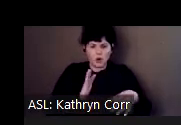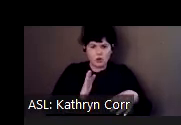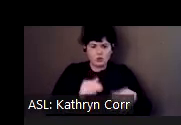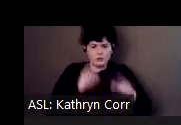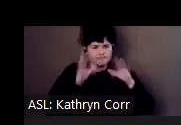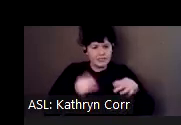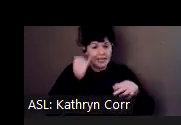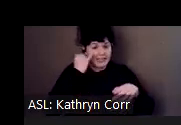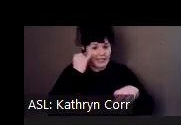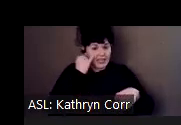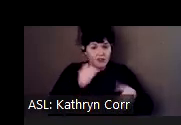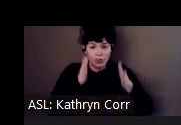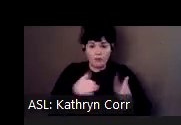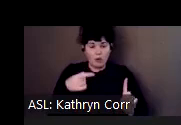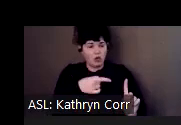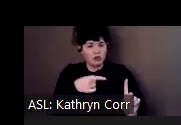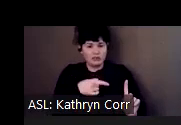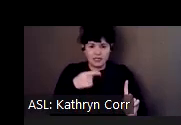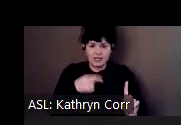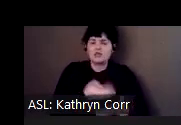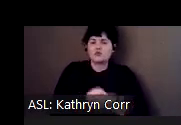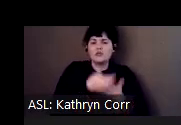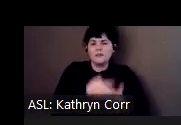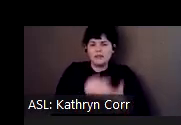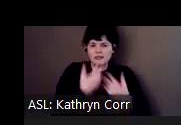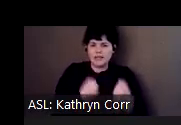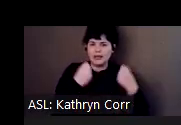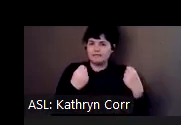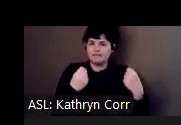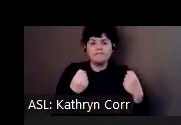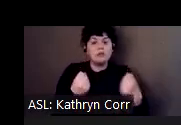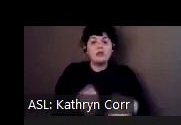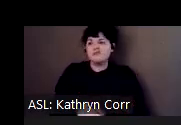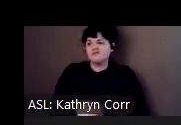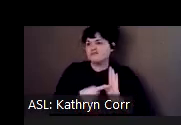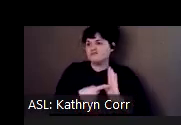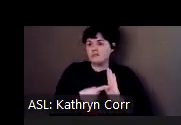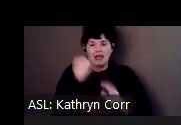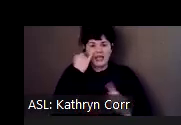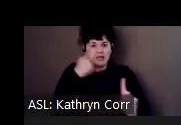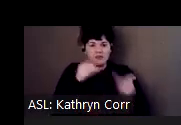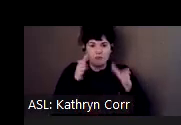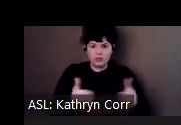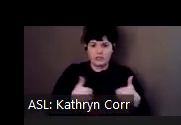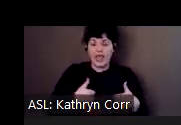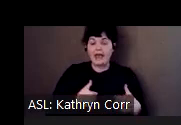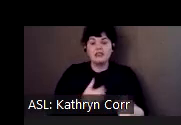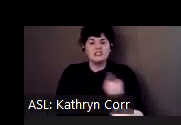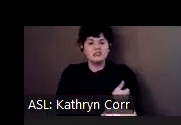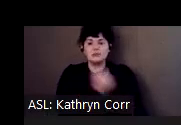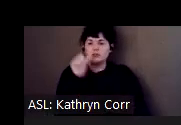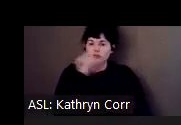educational programs. So rehabilitative programs might be doing substance abuse counseling, and